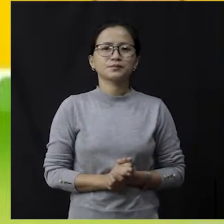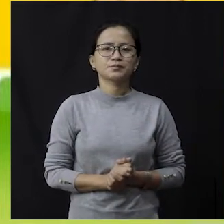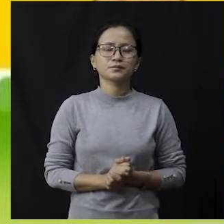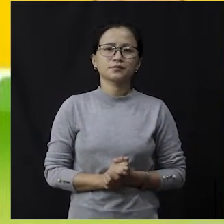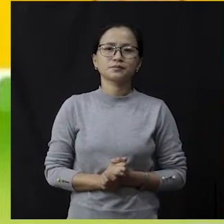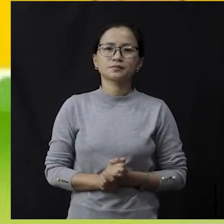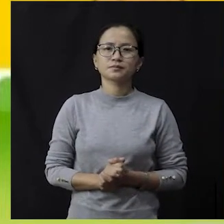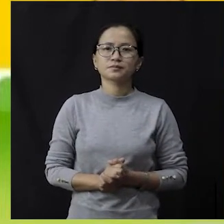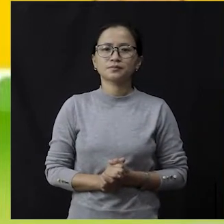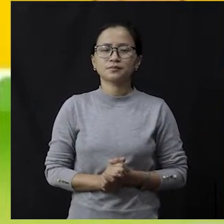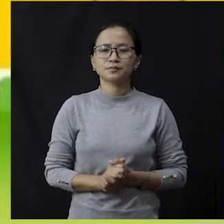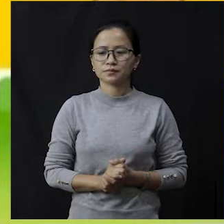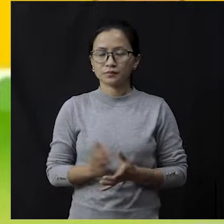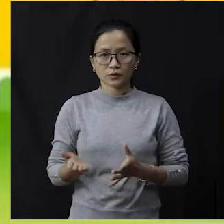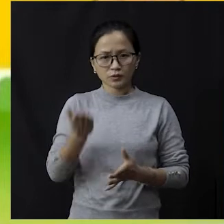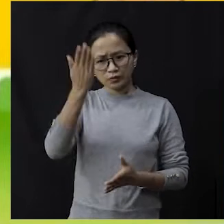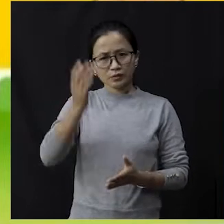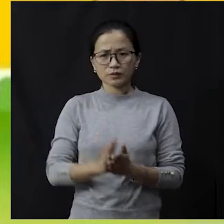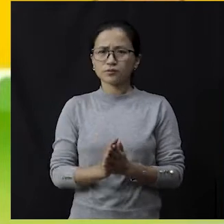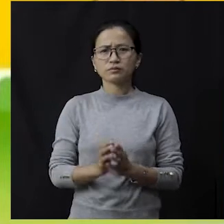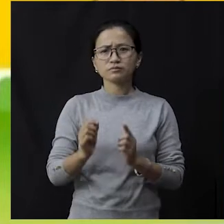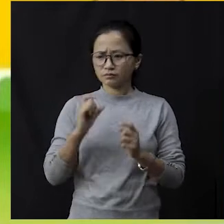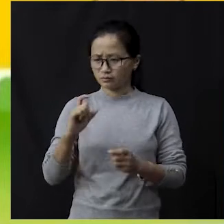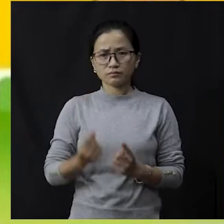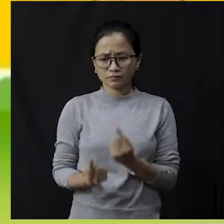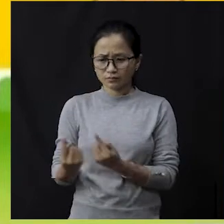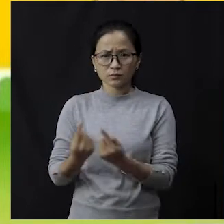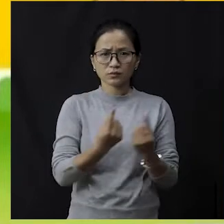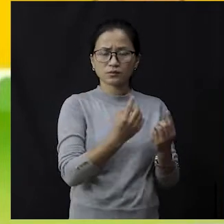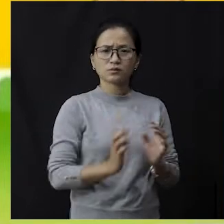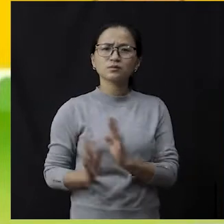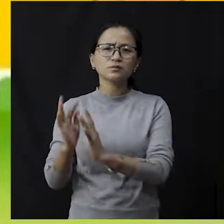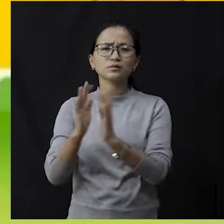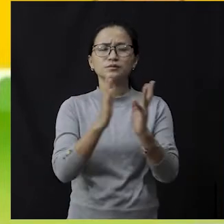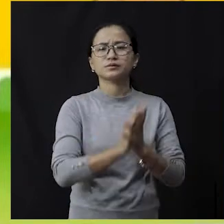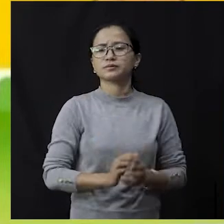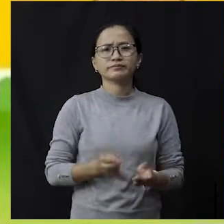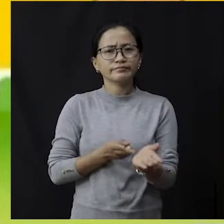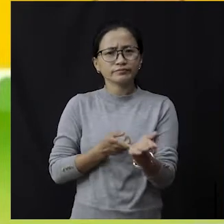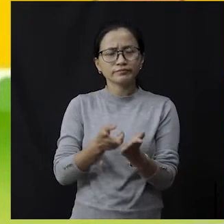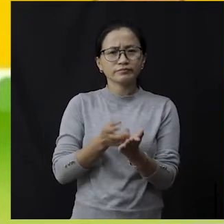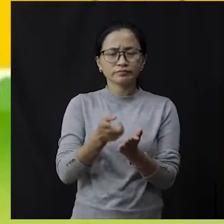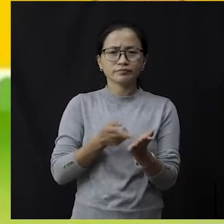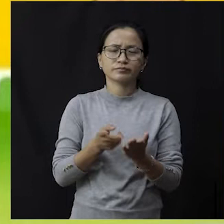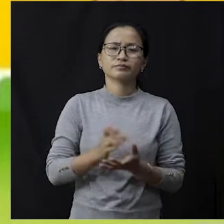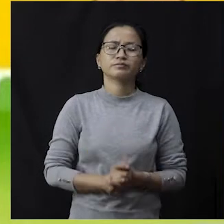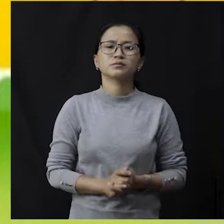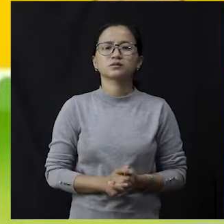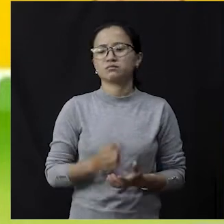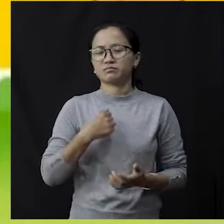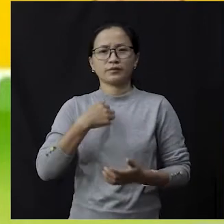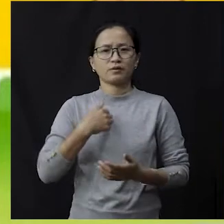Or can you grow your crops in the field? Yes or no? Myself, I cannot do